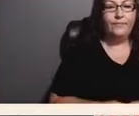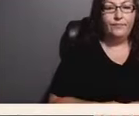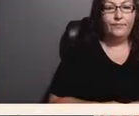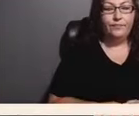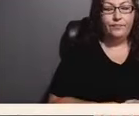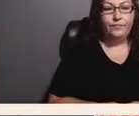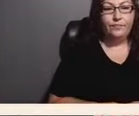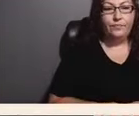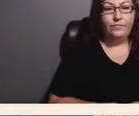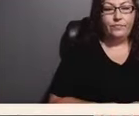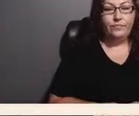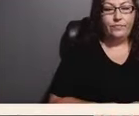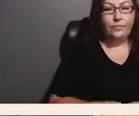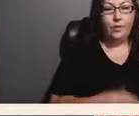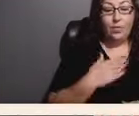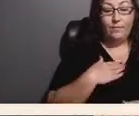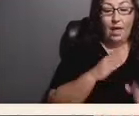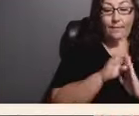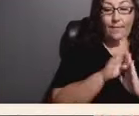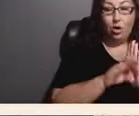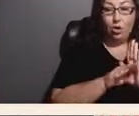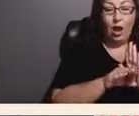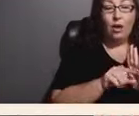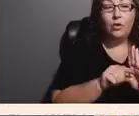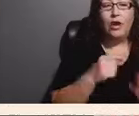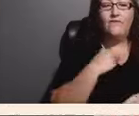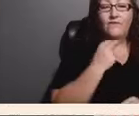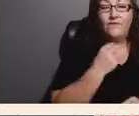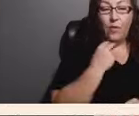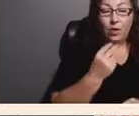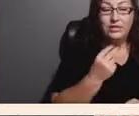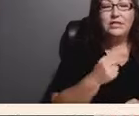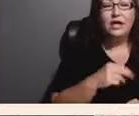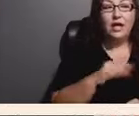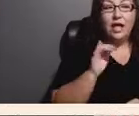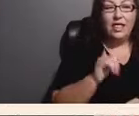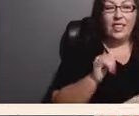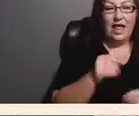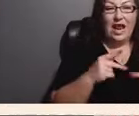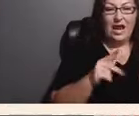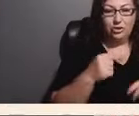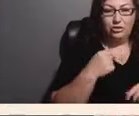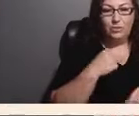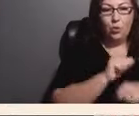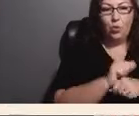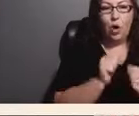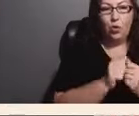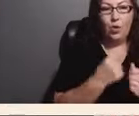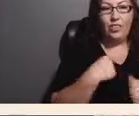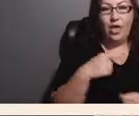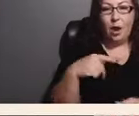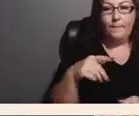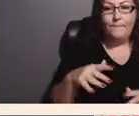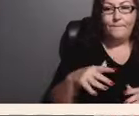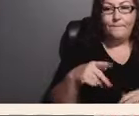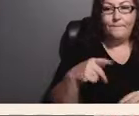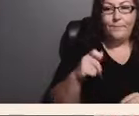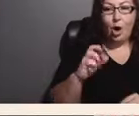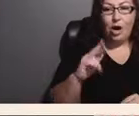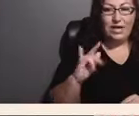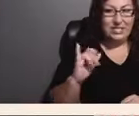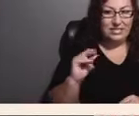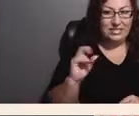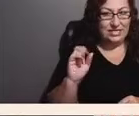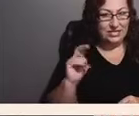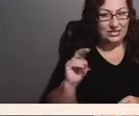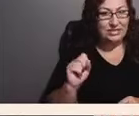With my background in voice and vocal pedagogy, Creative Leaps allowed me to work with our Parkinson patients in leading their voice,